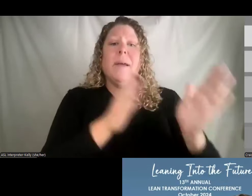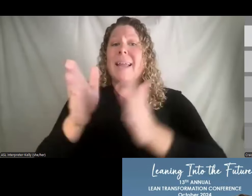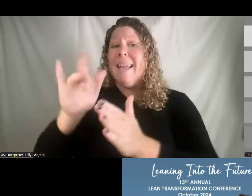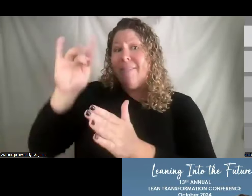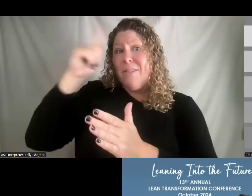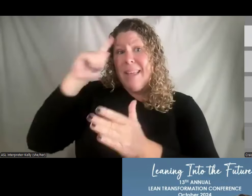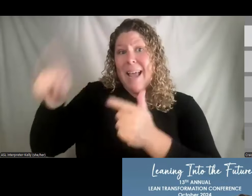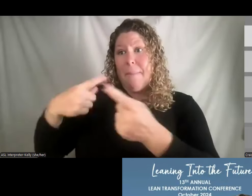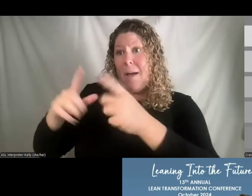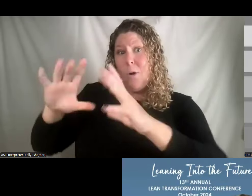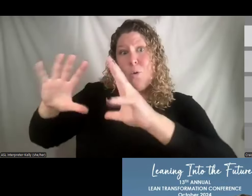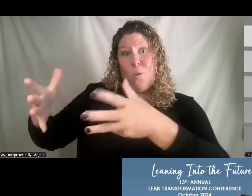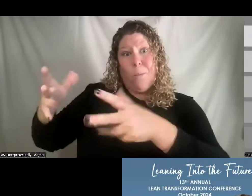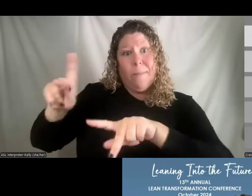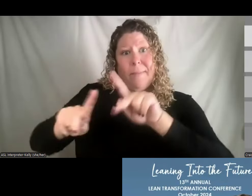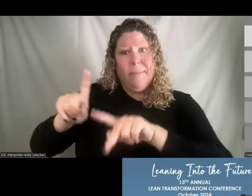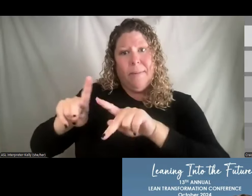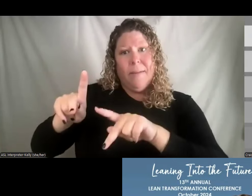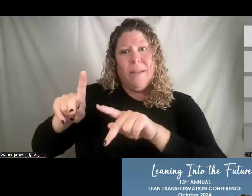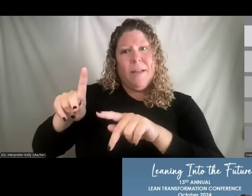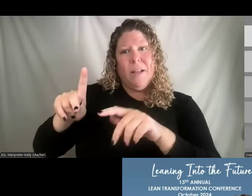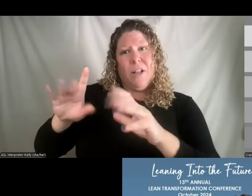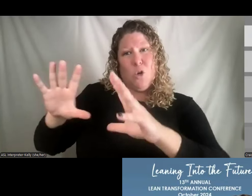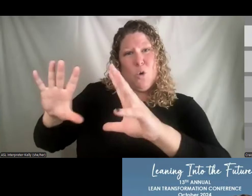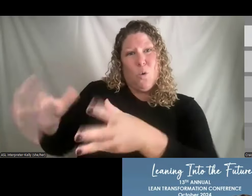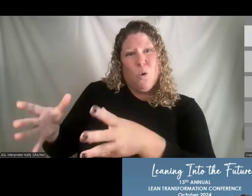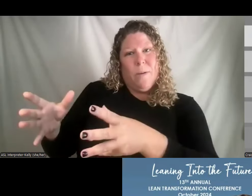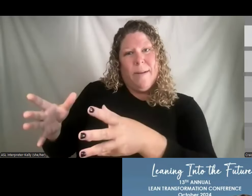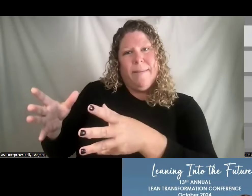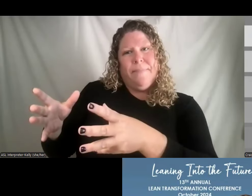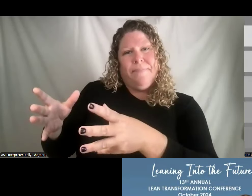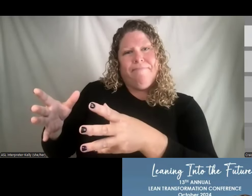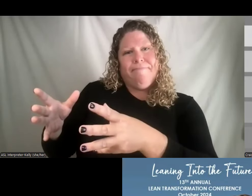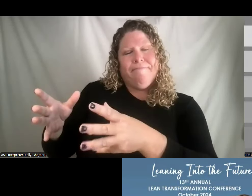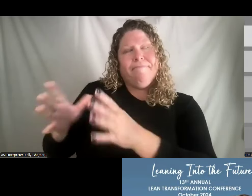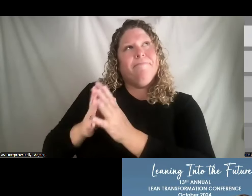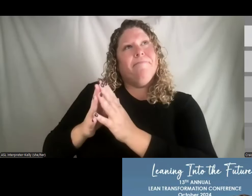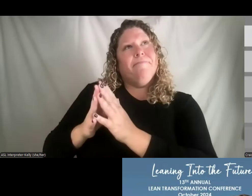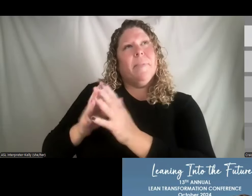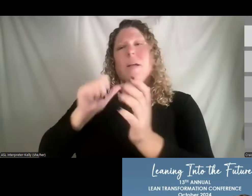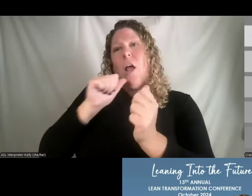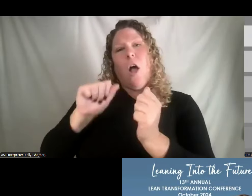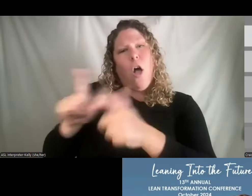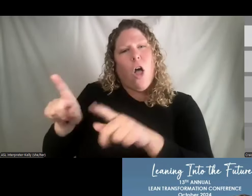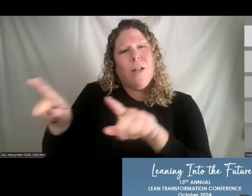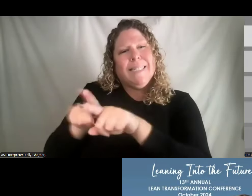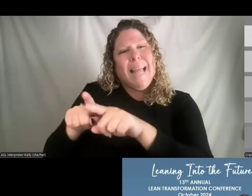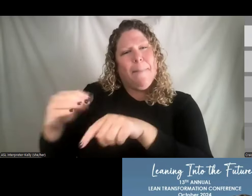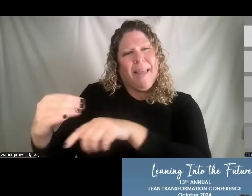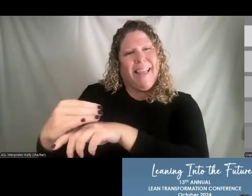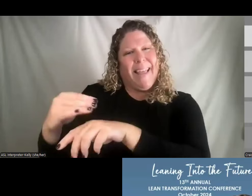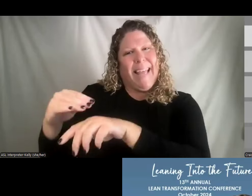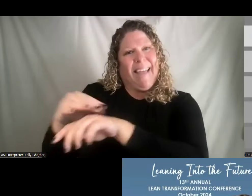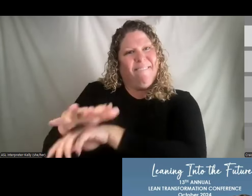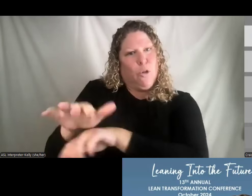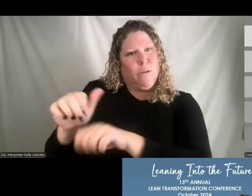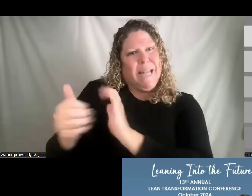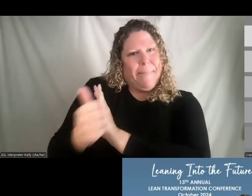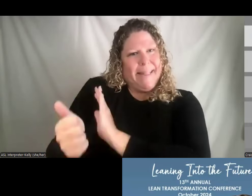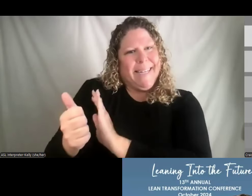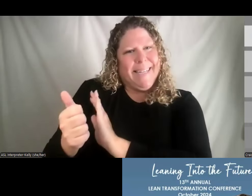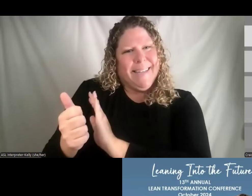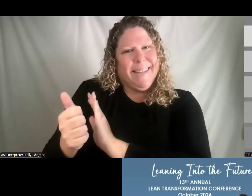right? Not everyone in the group is at the same level of influence. Usually in a group, a